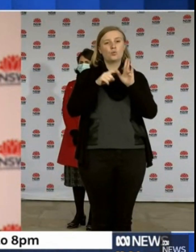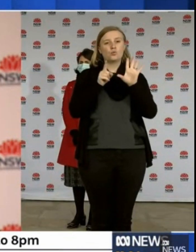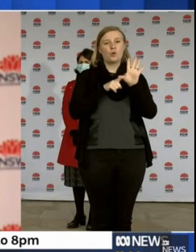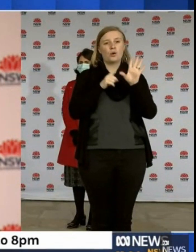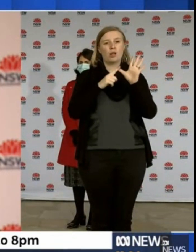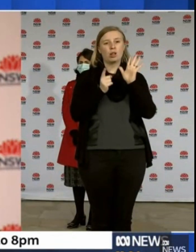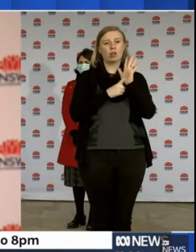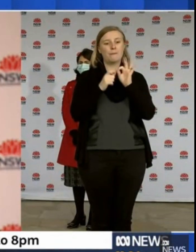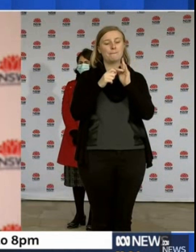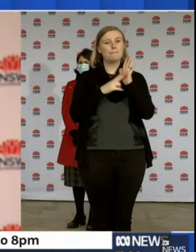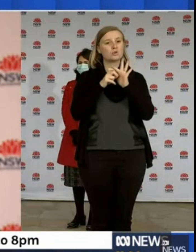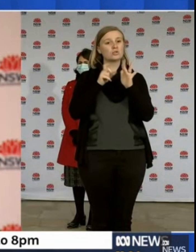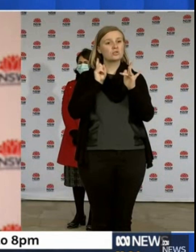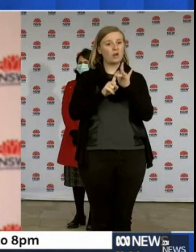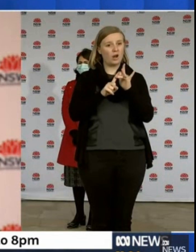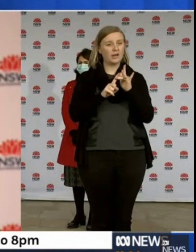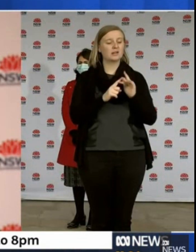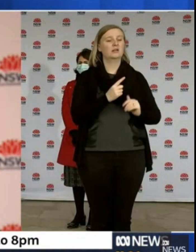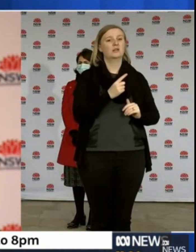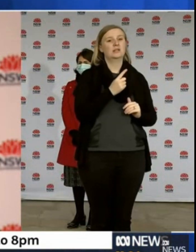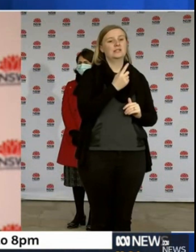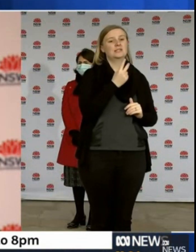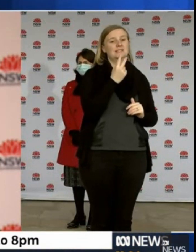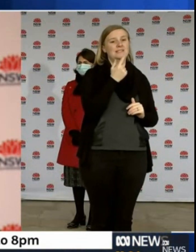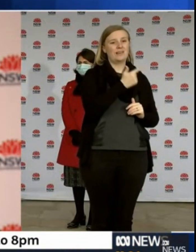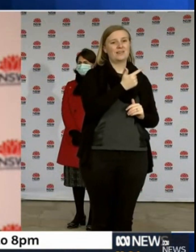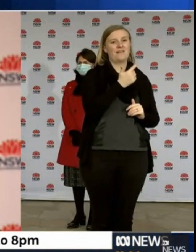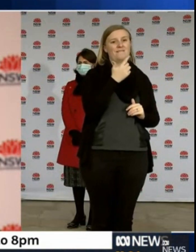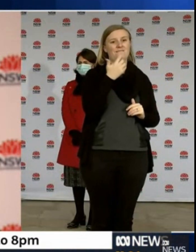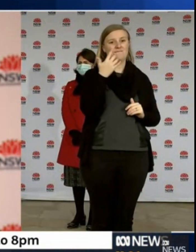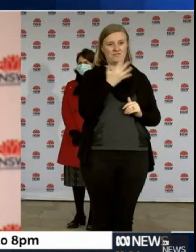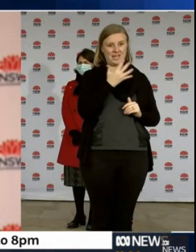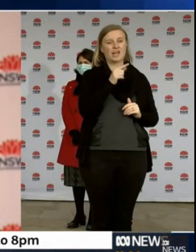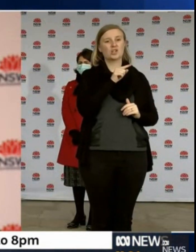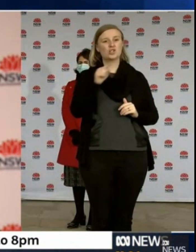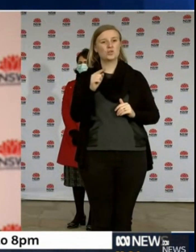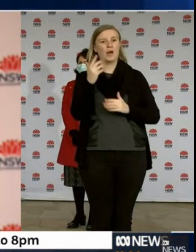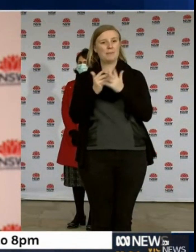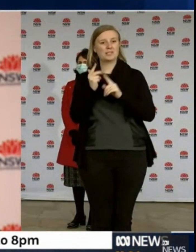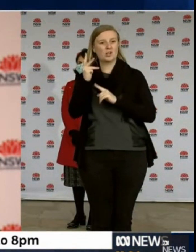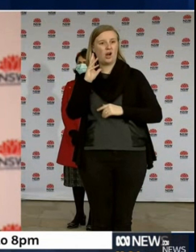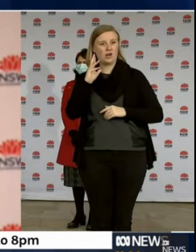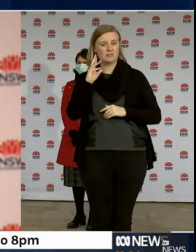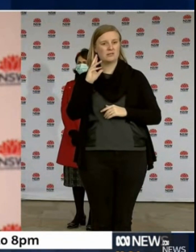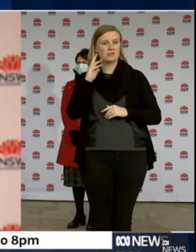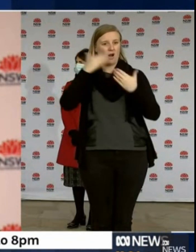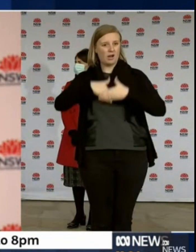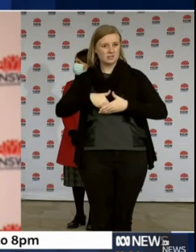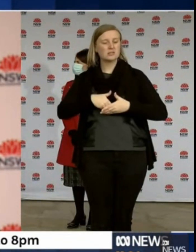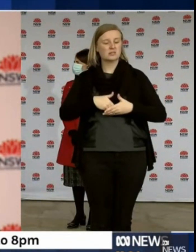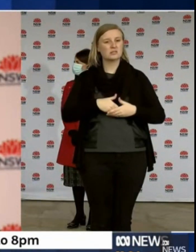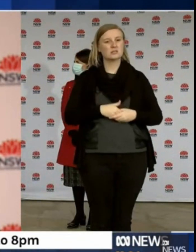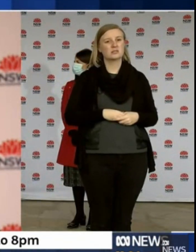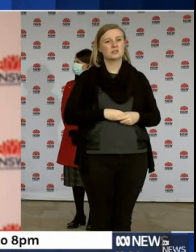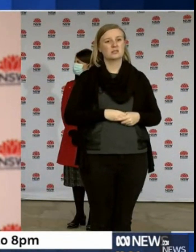at 283 Bondi Road, 7:50 to 9:30, Saturday the 19th of June from 5 p.m.